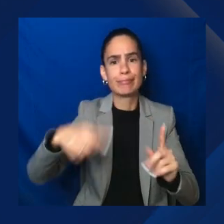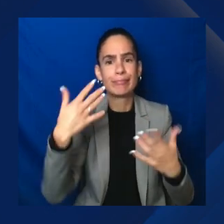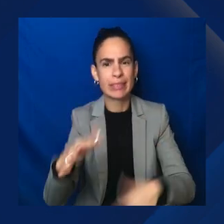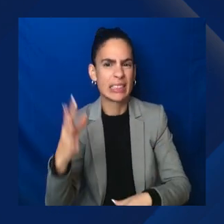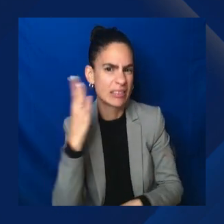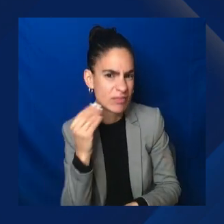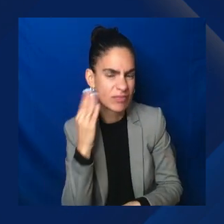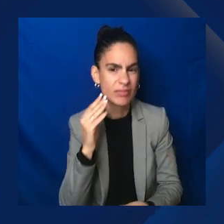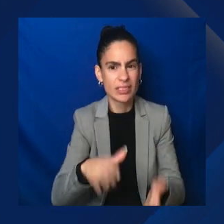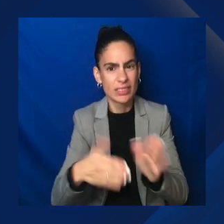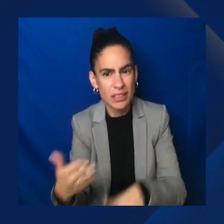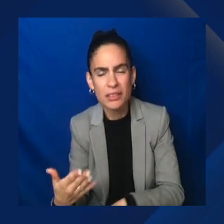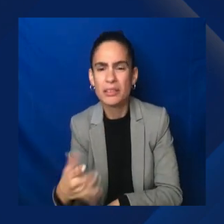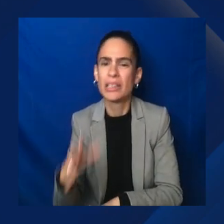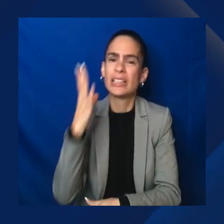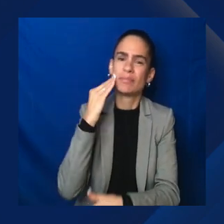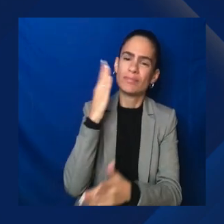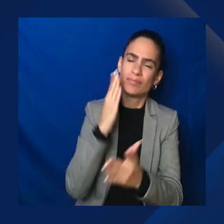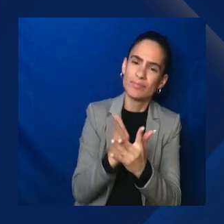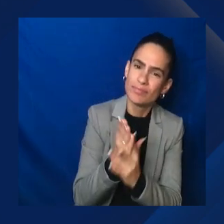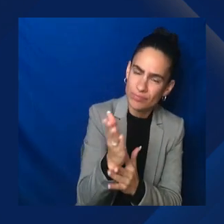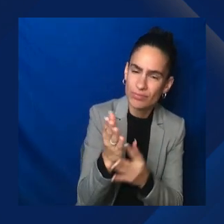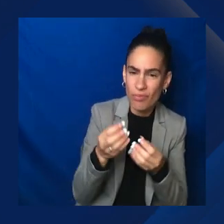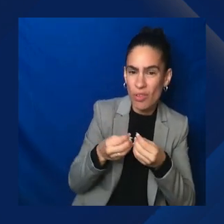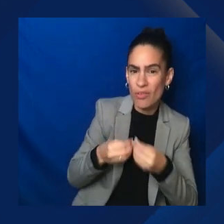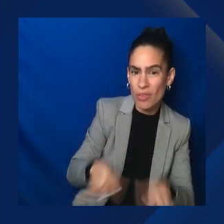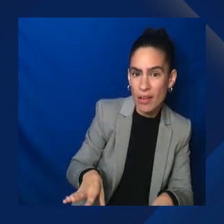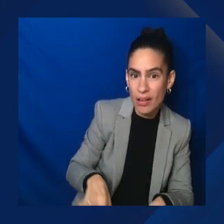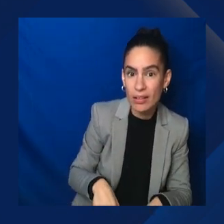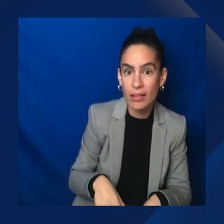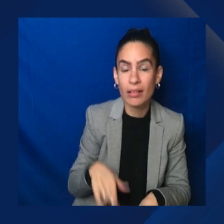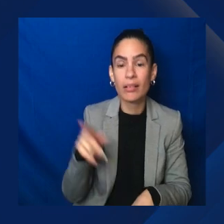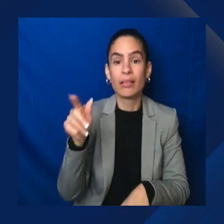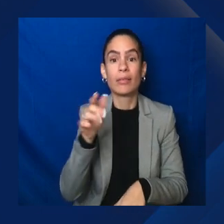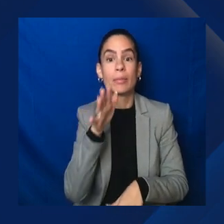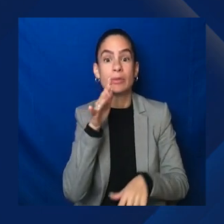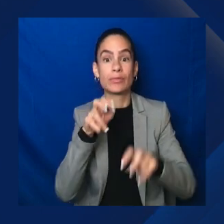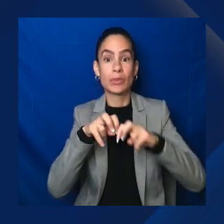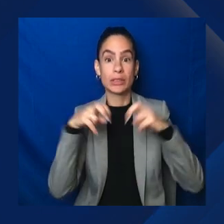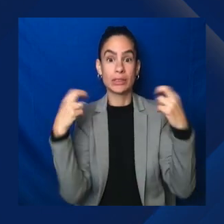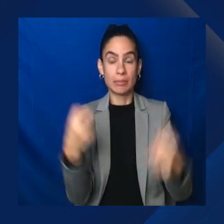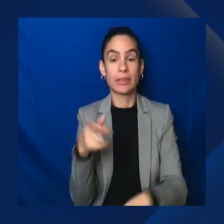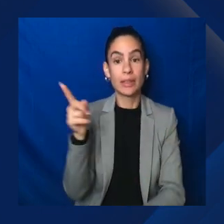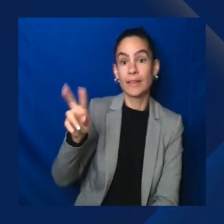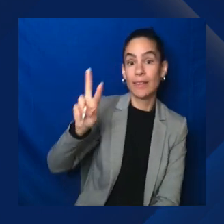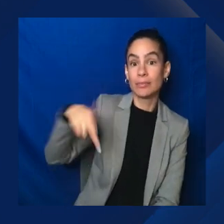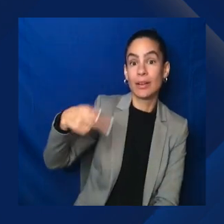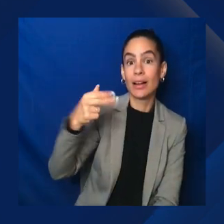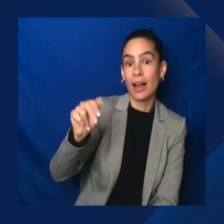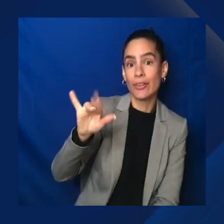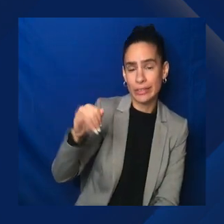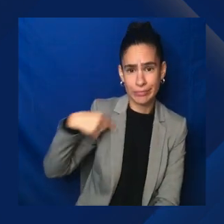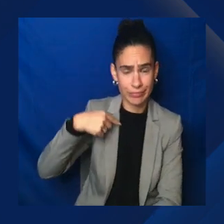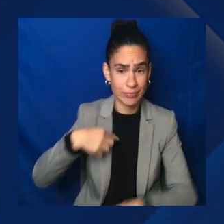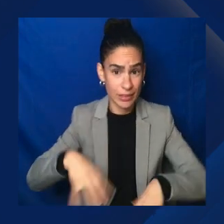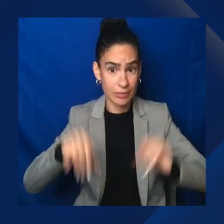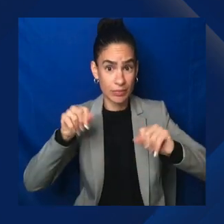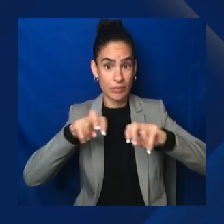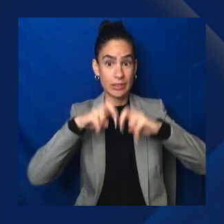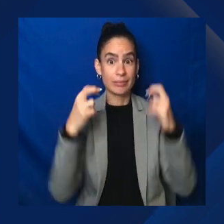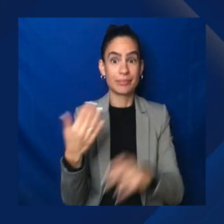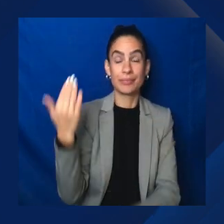at a maternal health roundtable that Vice President Harris and I held together in April.